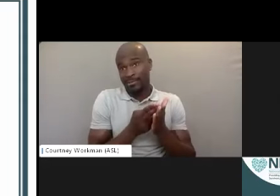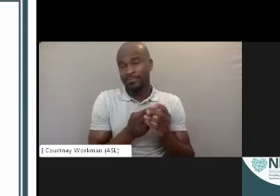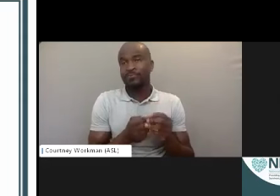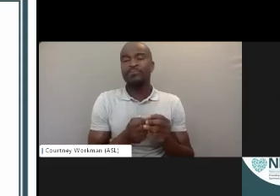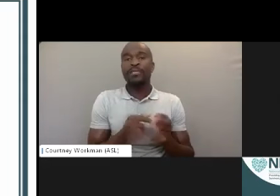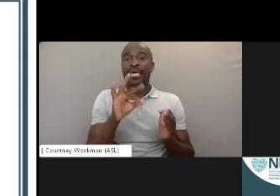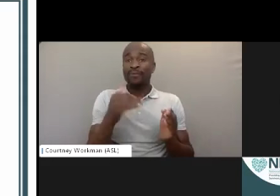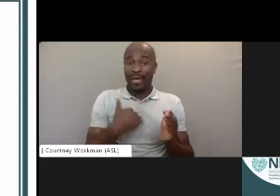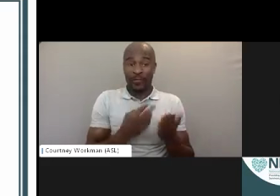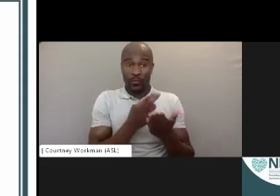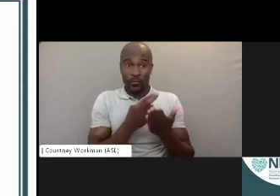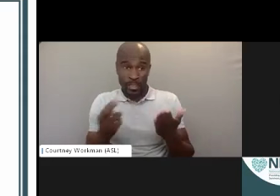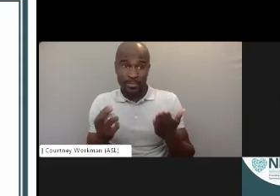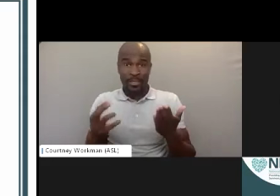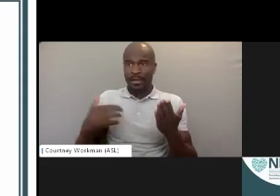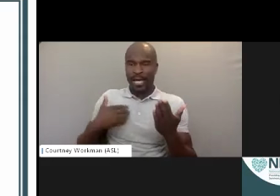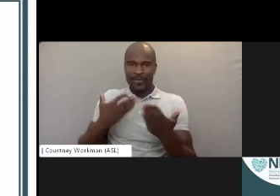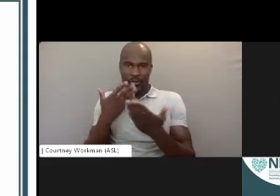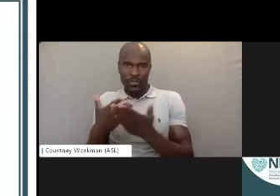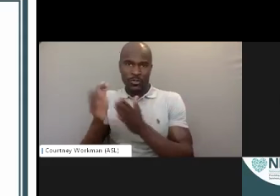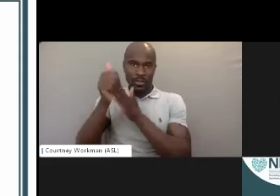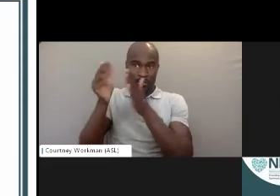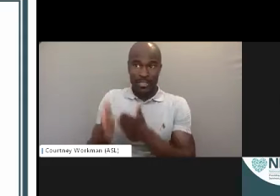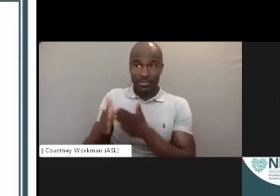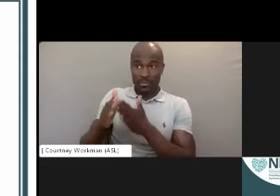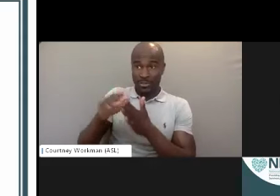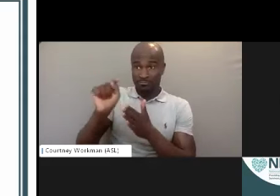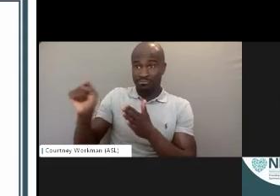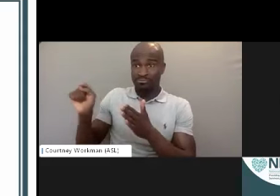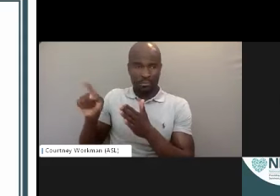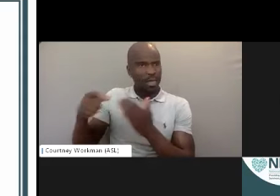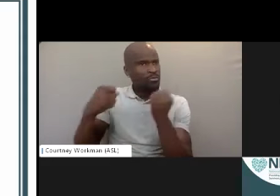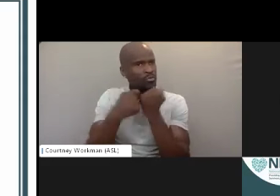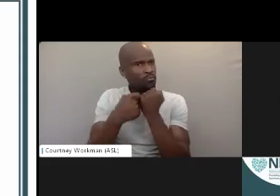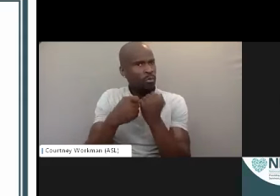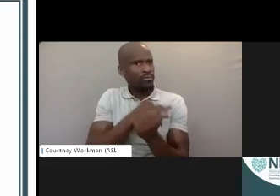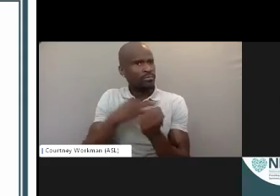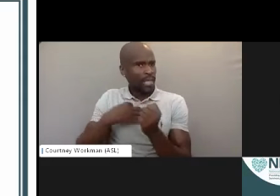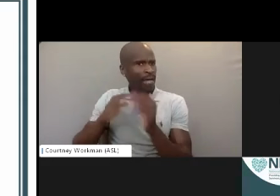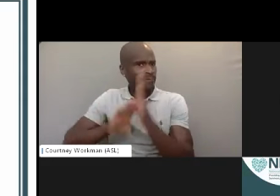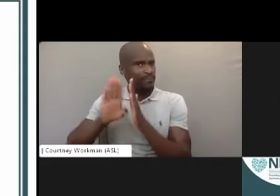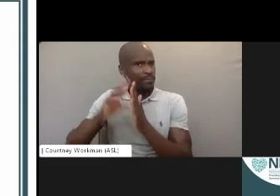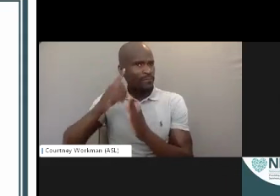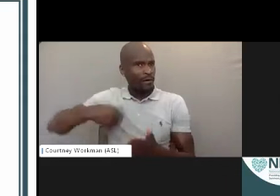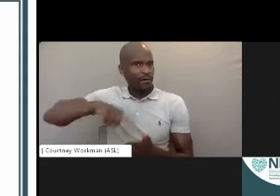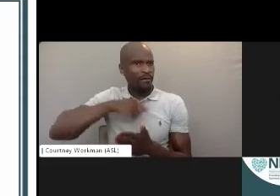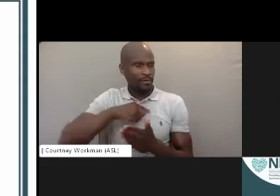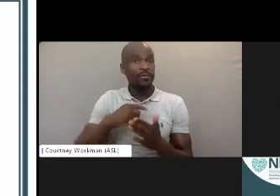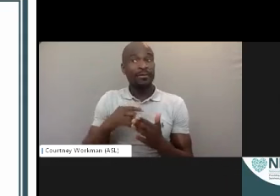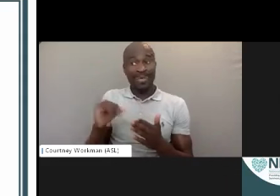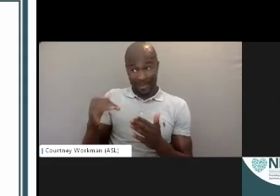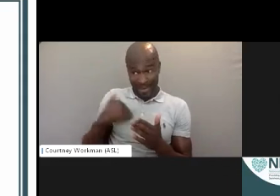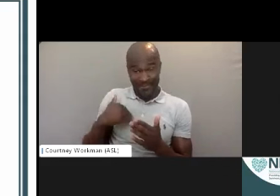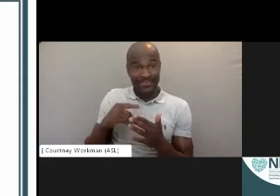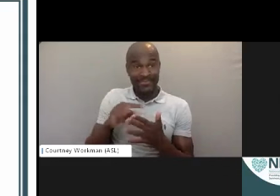resources and we have leadership that supports that type of staff development for our educators, where we then can establish